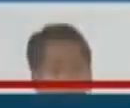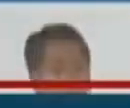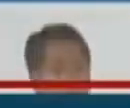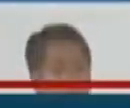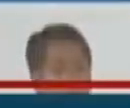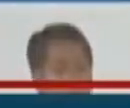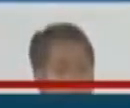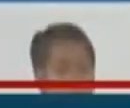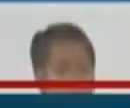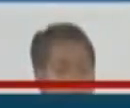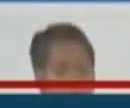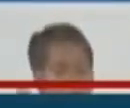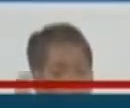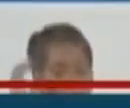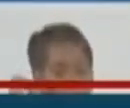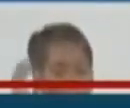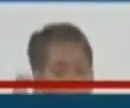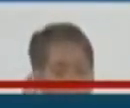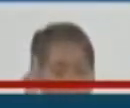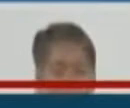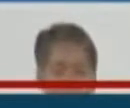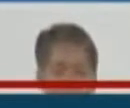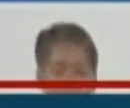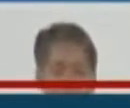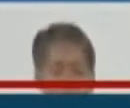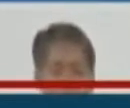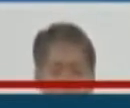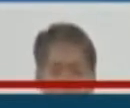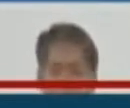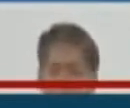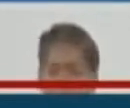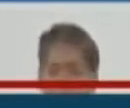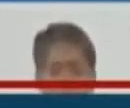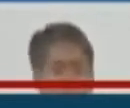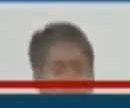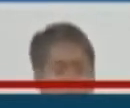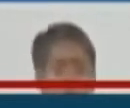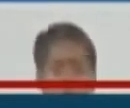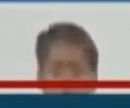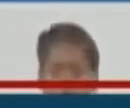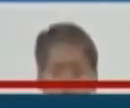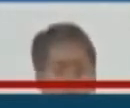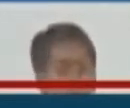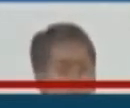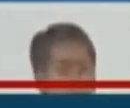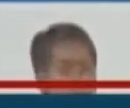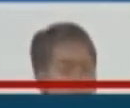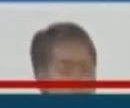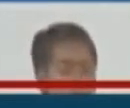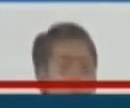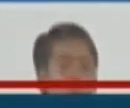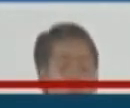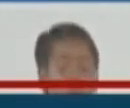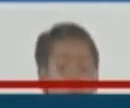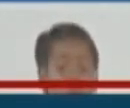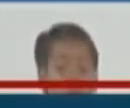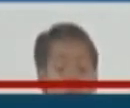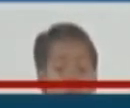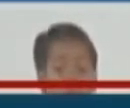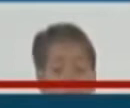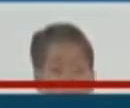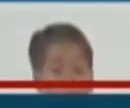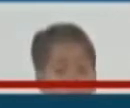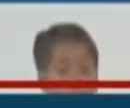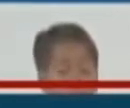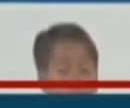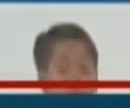There is no disqualification. It is a whole process that takes some time. Those were the statements made by Dr. Carabajal Bozzo yesterday, indicating